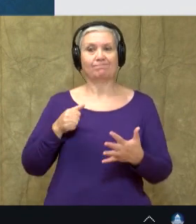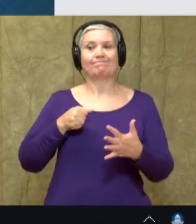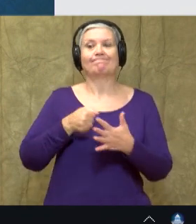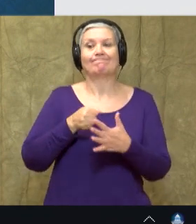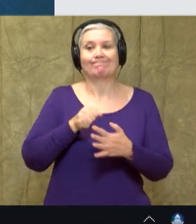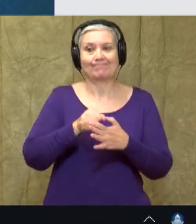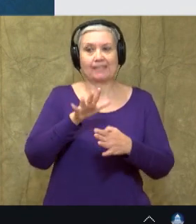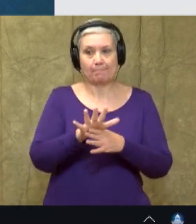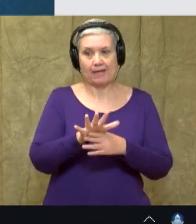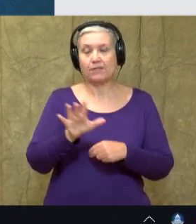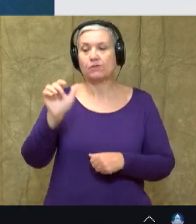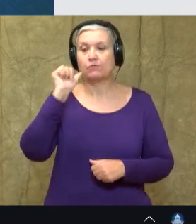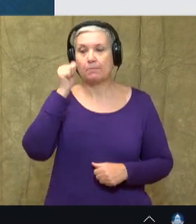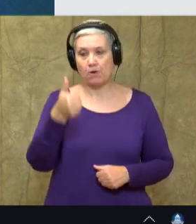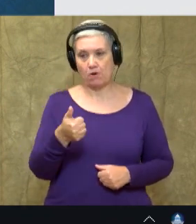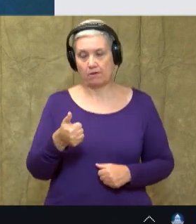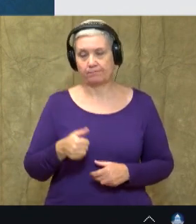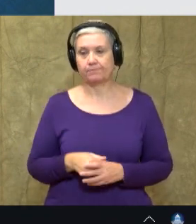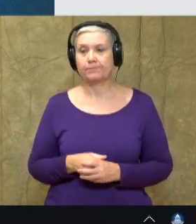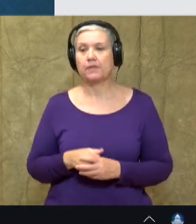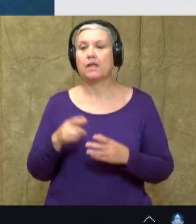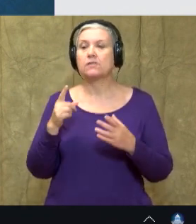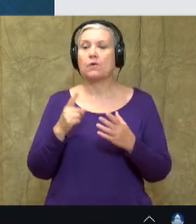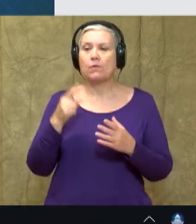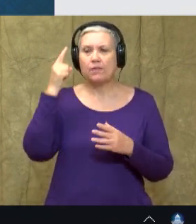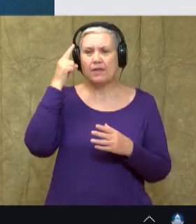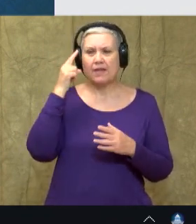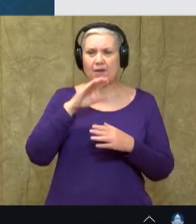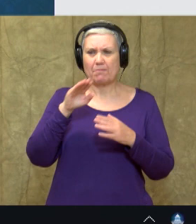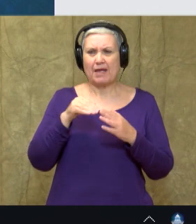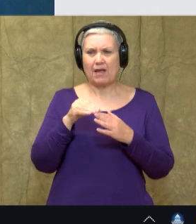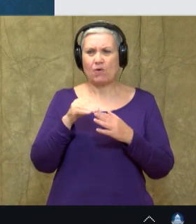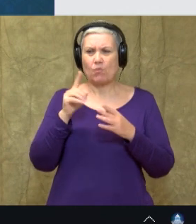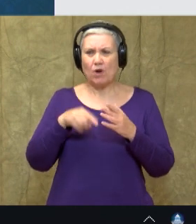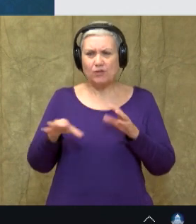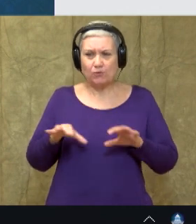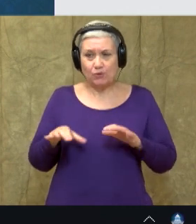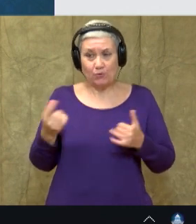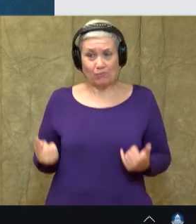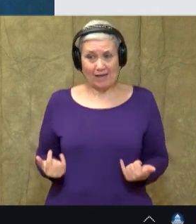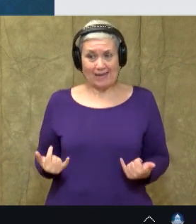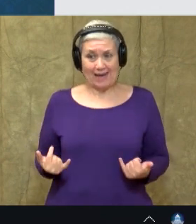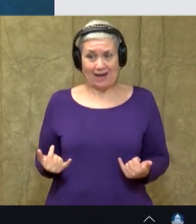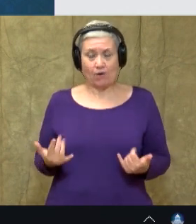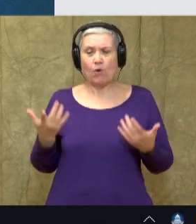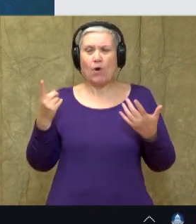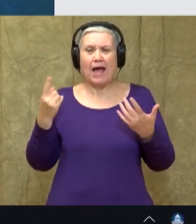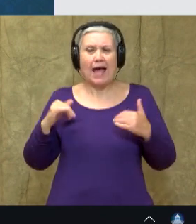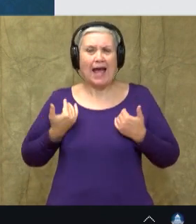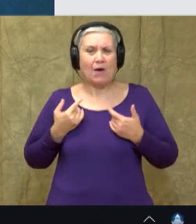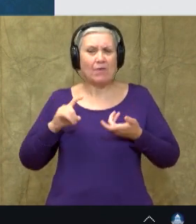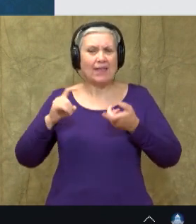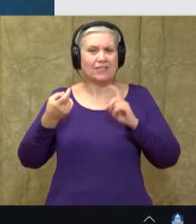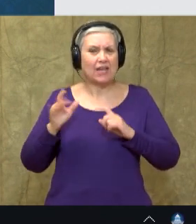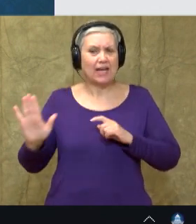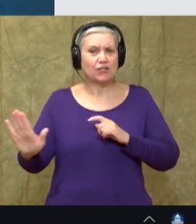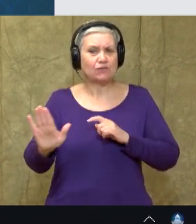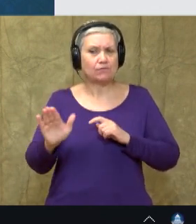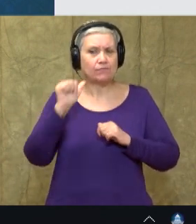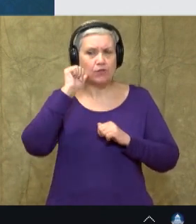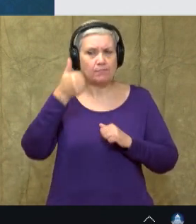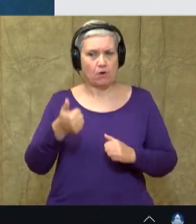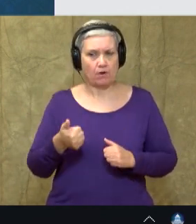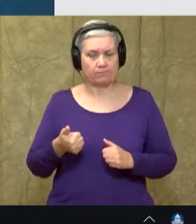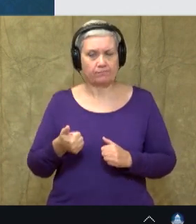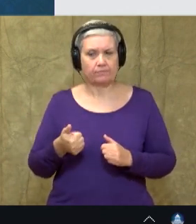So think about your decisions today and think about what difference it'll make tomorrow if you decide that you're going to do something that is not in your best interest today.